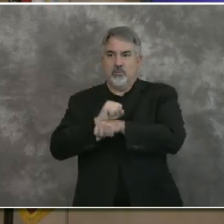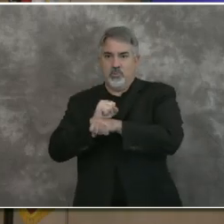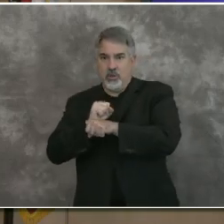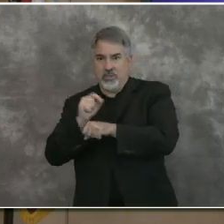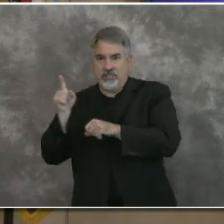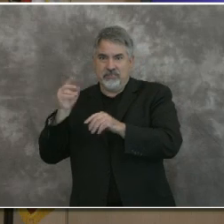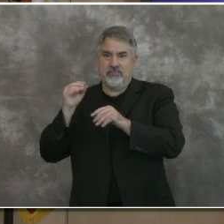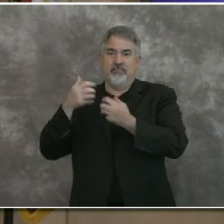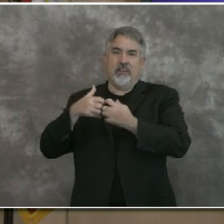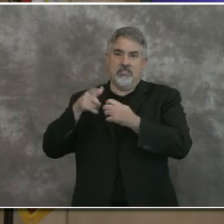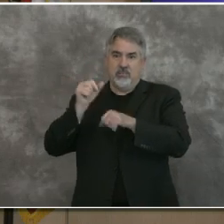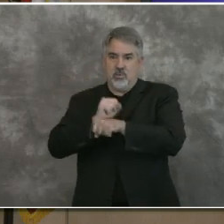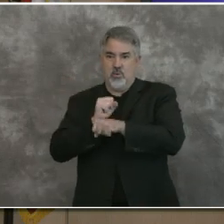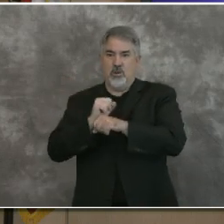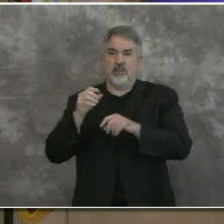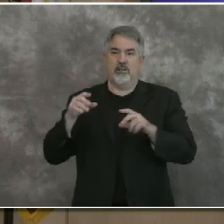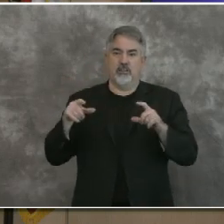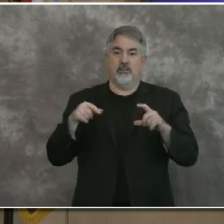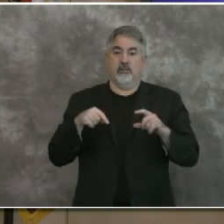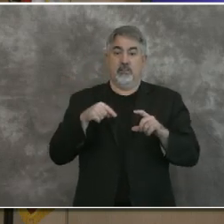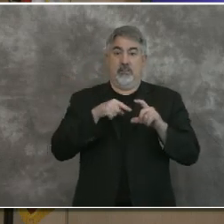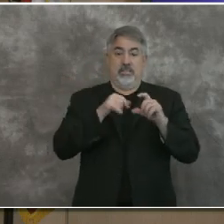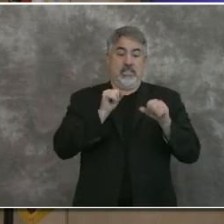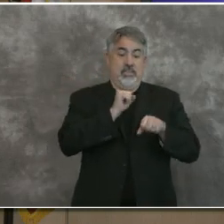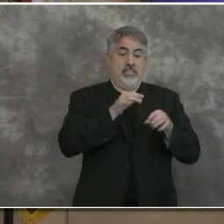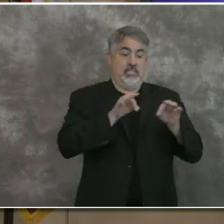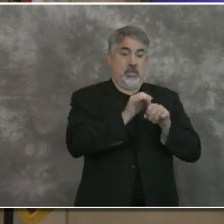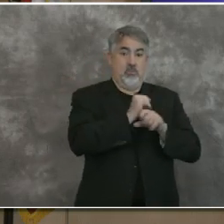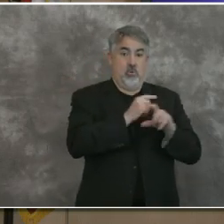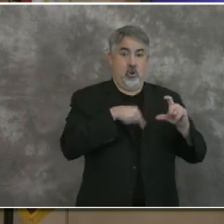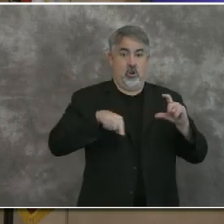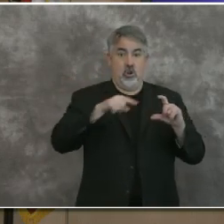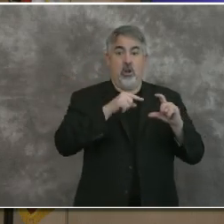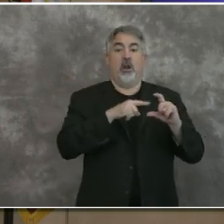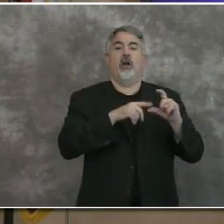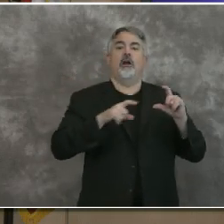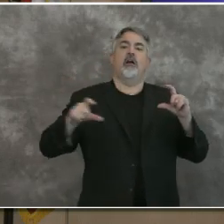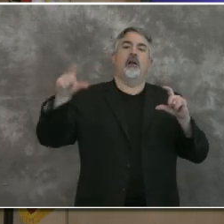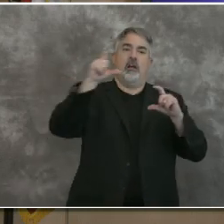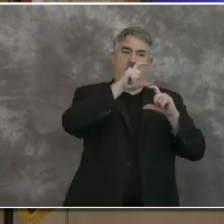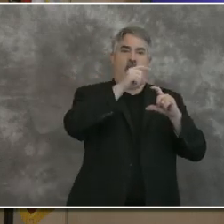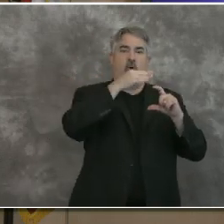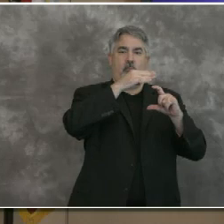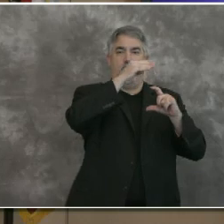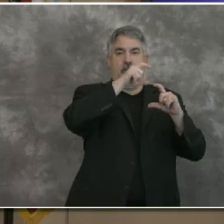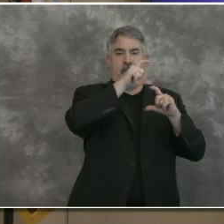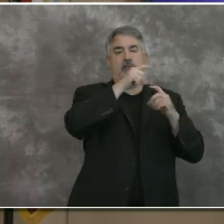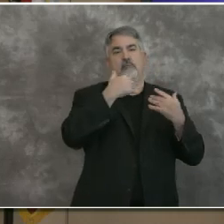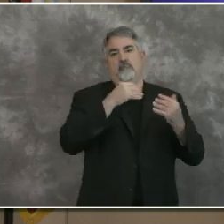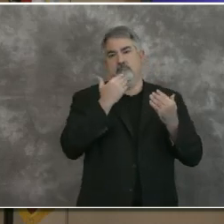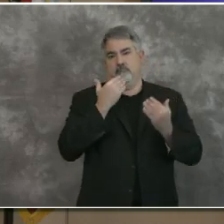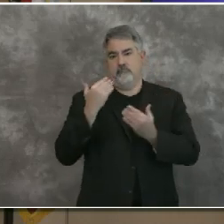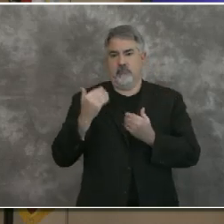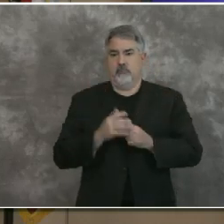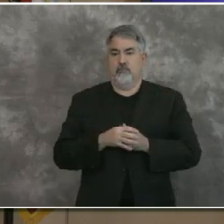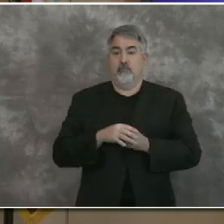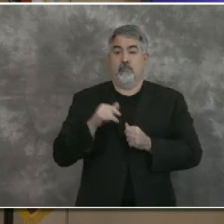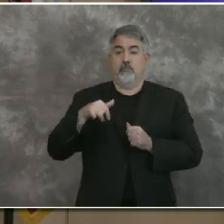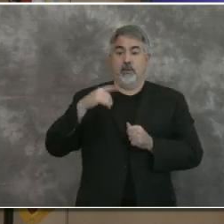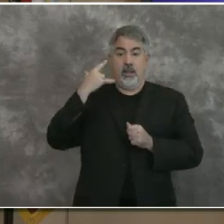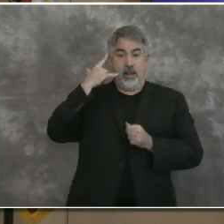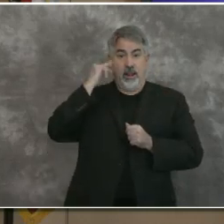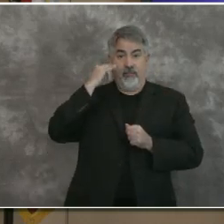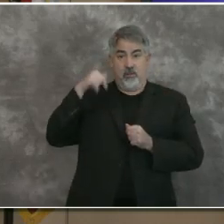the essential businesses that have been open throughout the duration of this. The state of California estimates we now have 70% of our economy currently